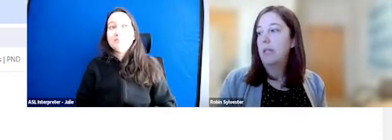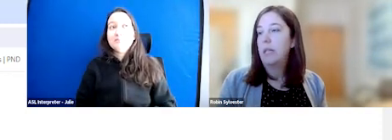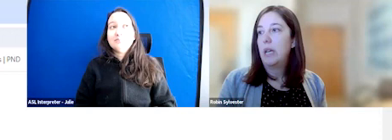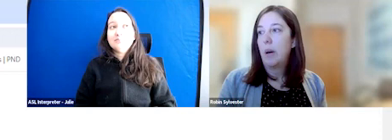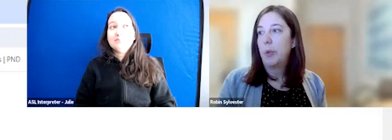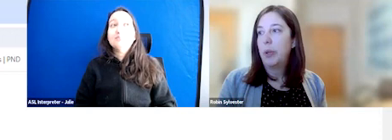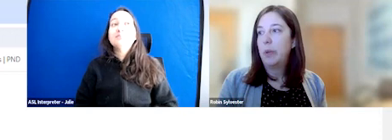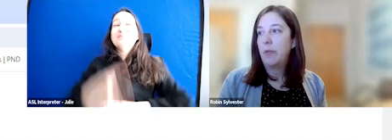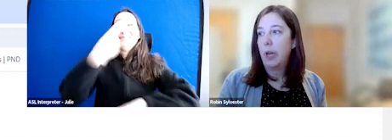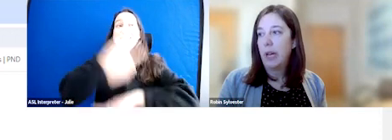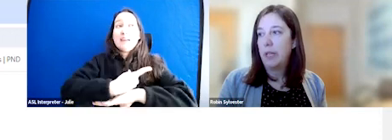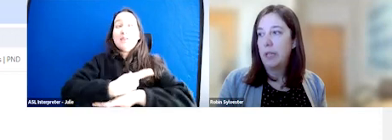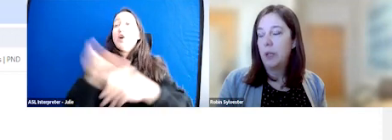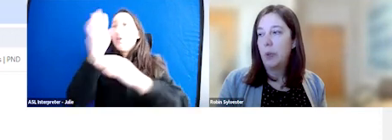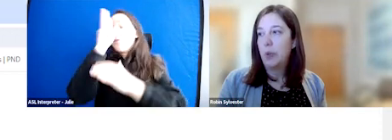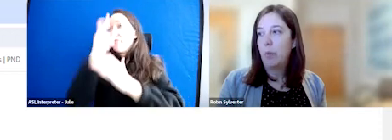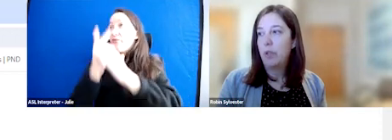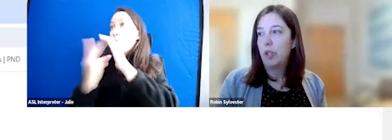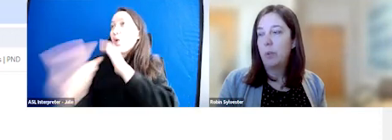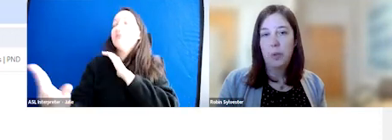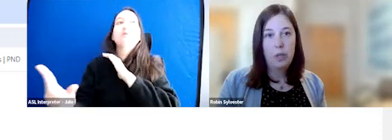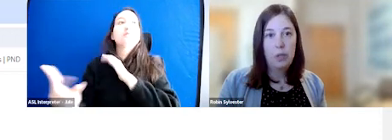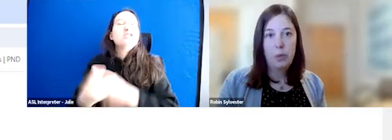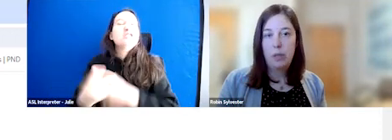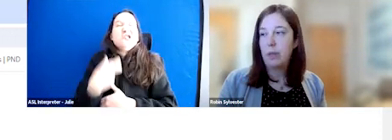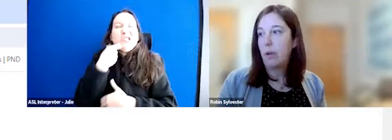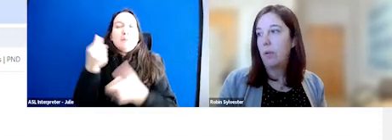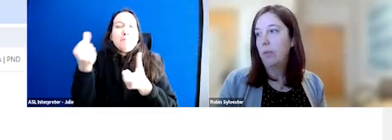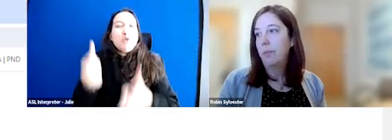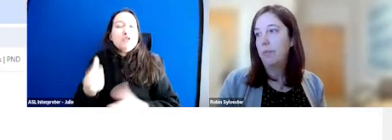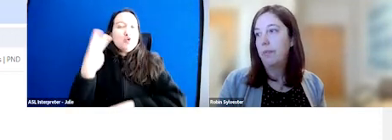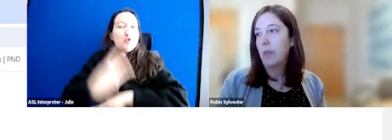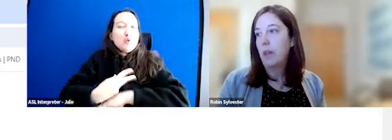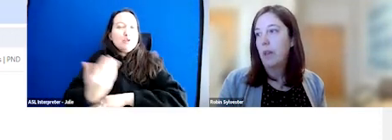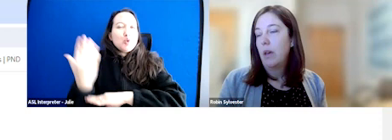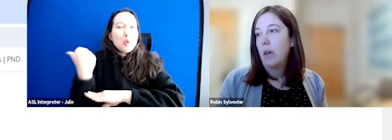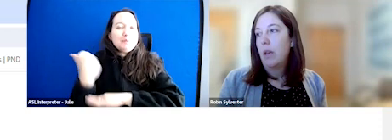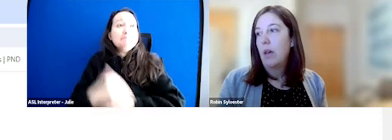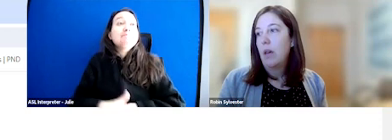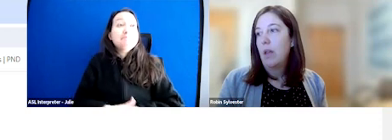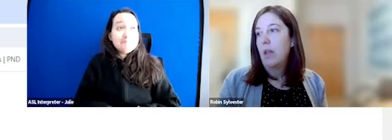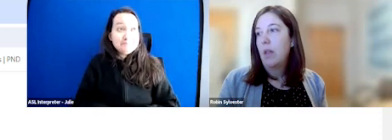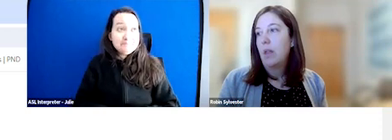This is the date the opportunity was forecasted. So this one was just posted 2 days ago.